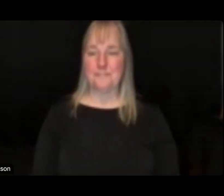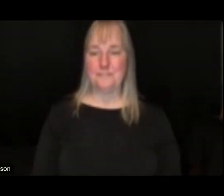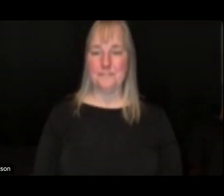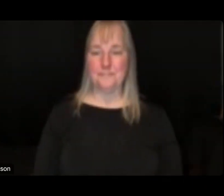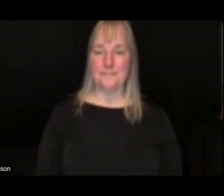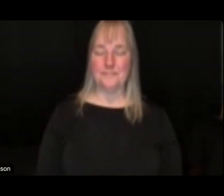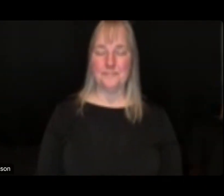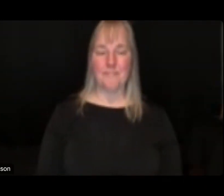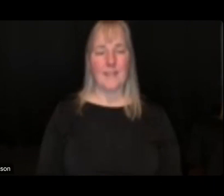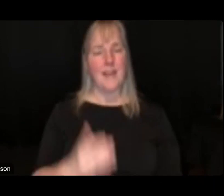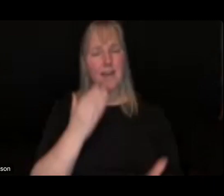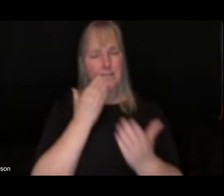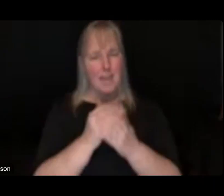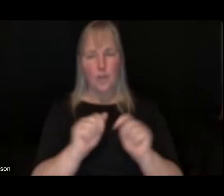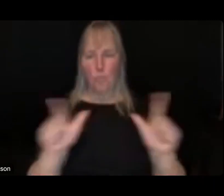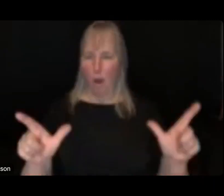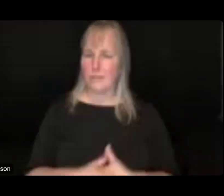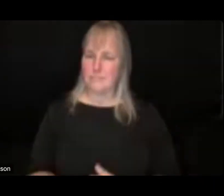Thank you all.